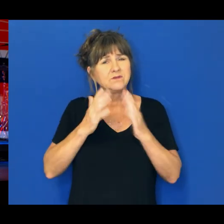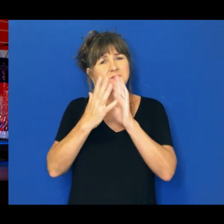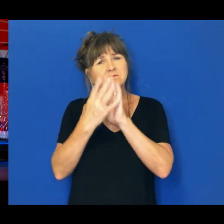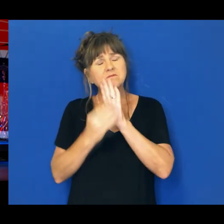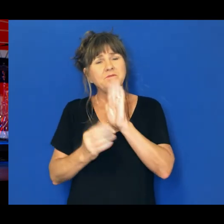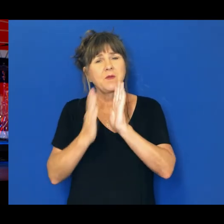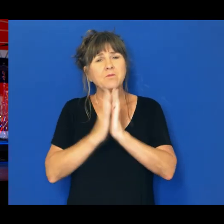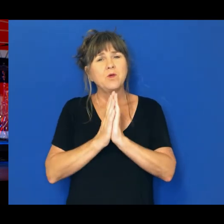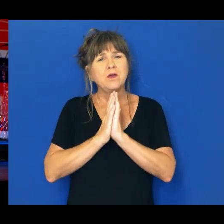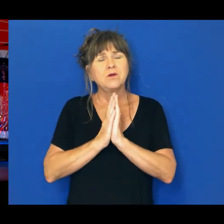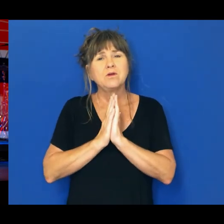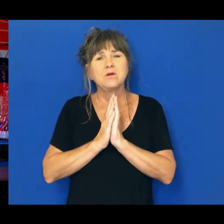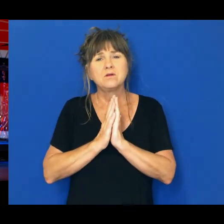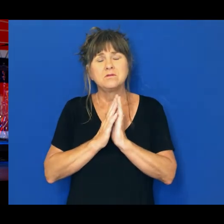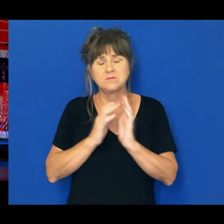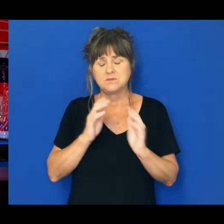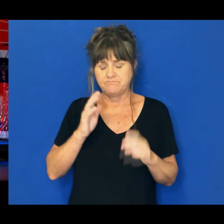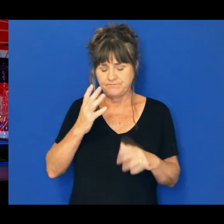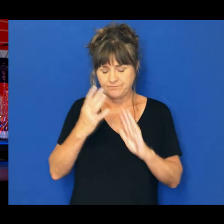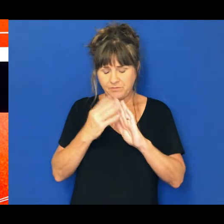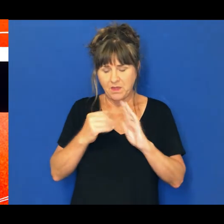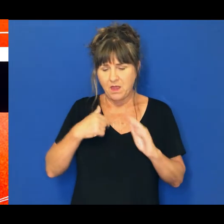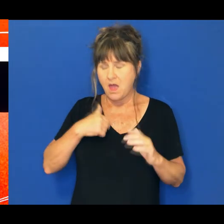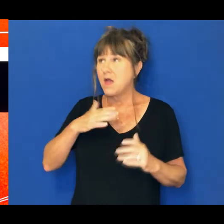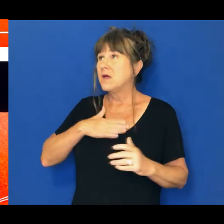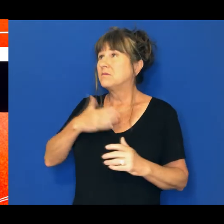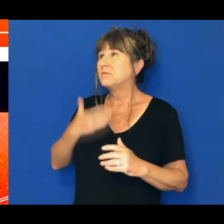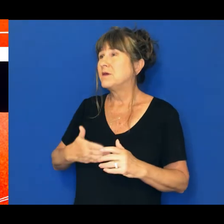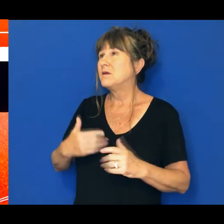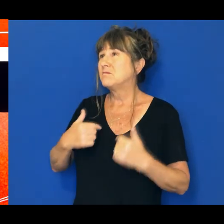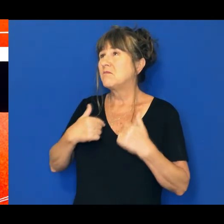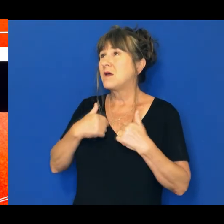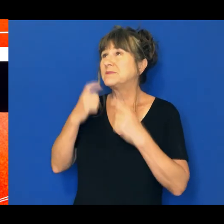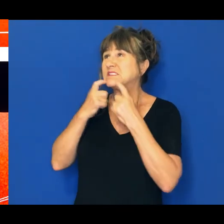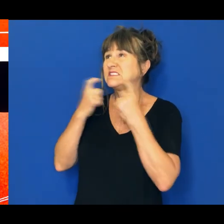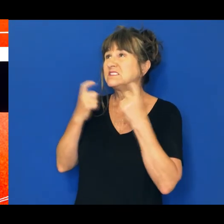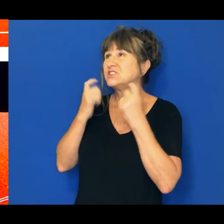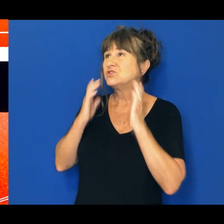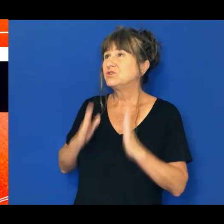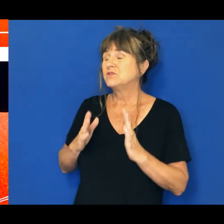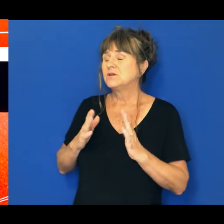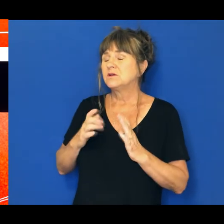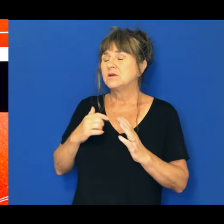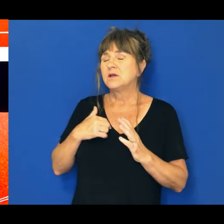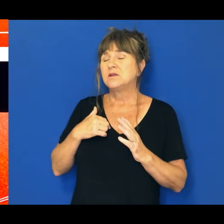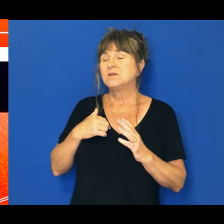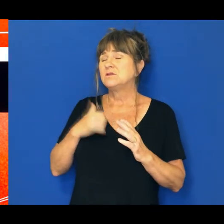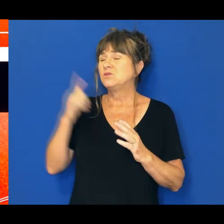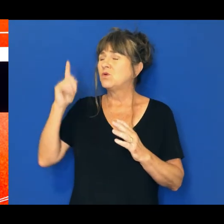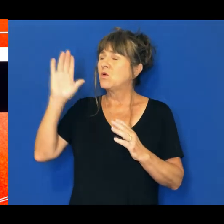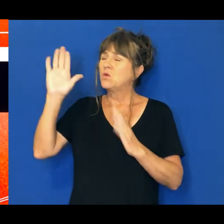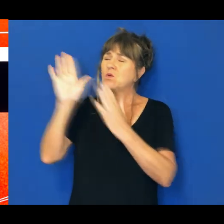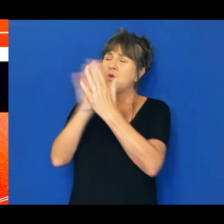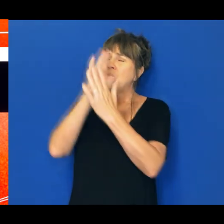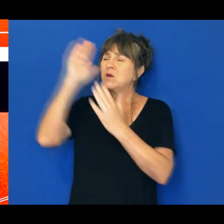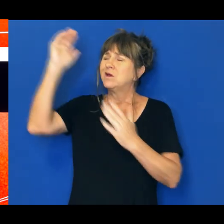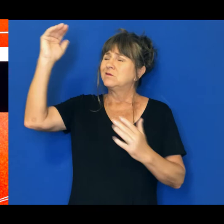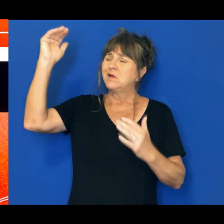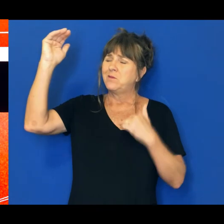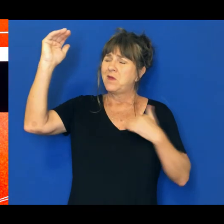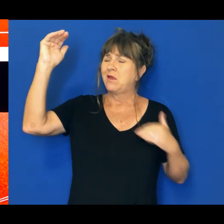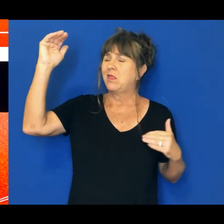in the stillness and quiet of your heart. Just say, I admit, Lord, that I'm a sinner and that I've fallen short of your